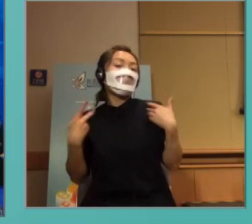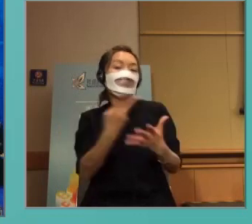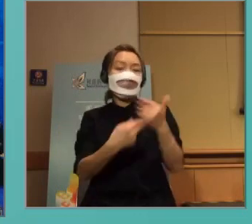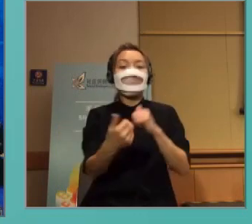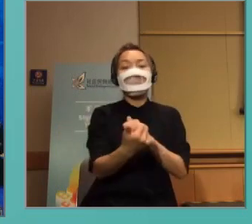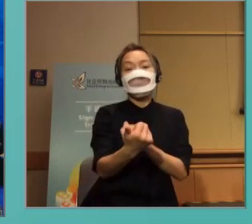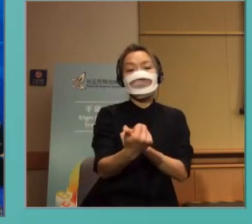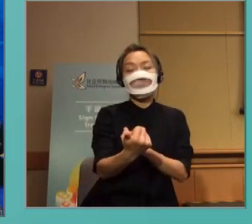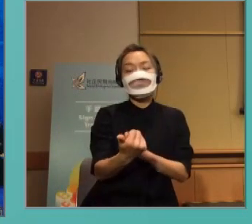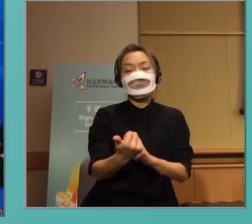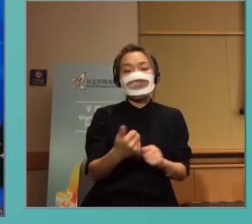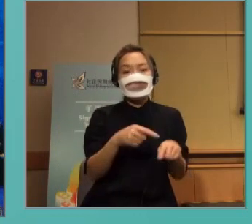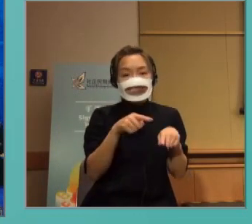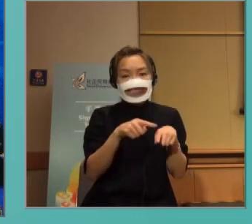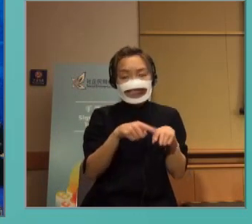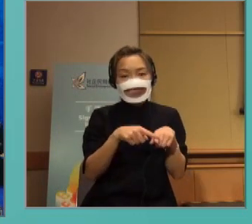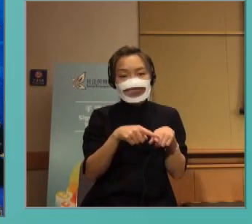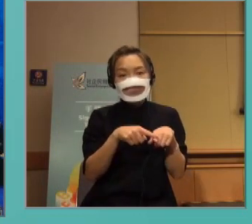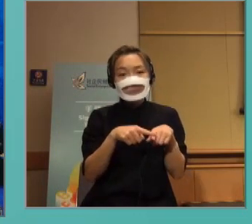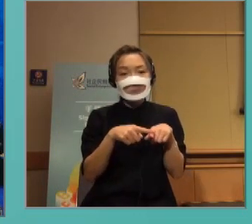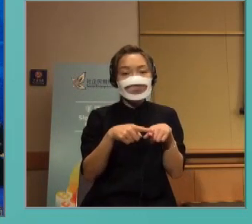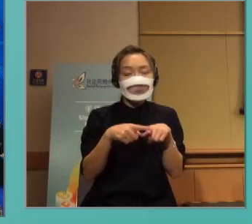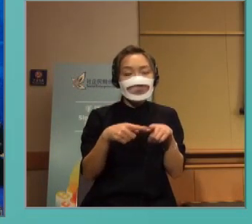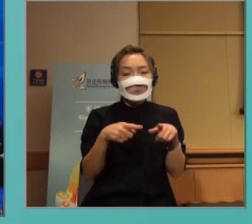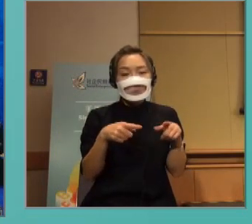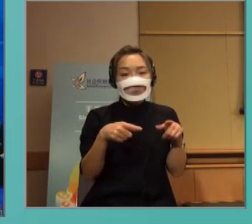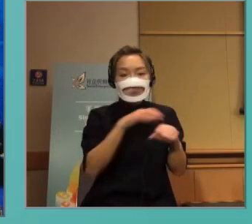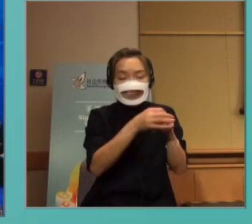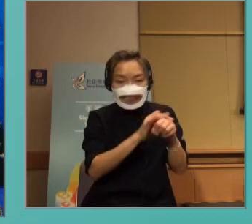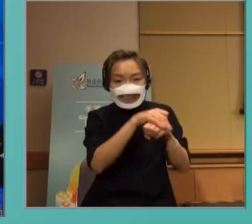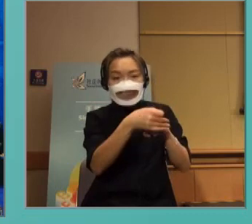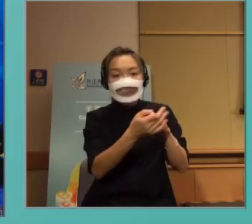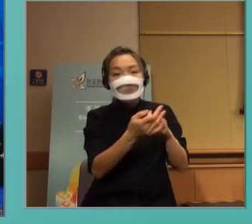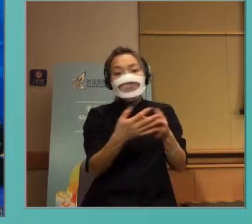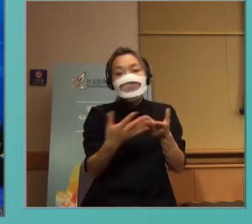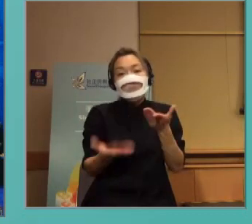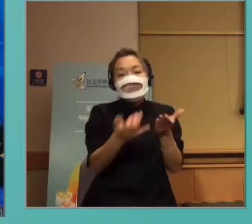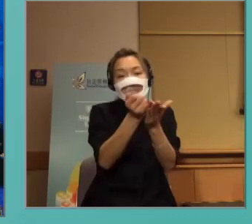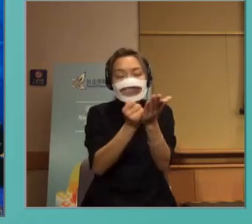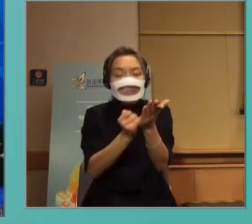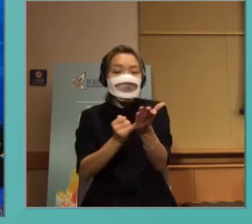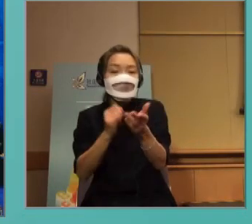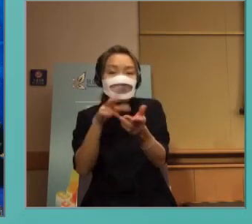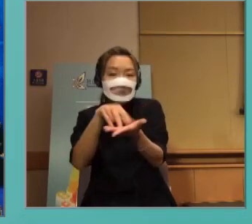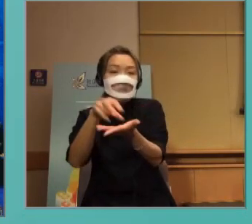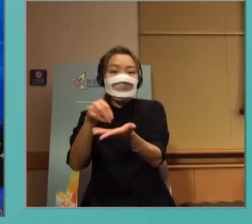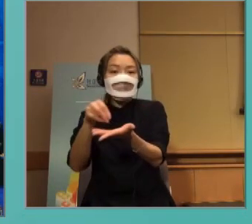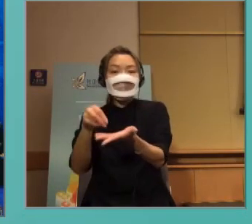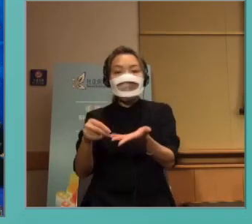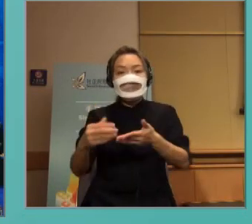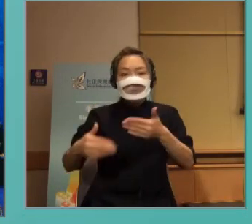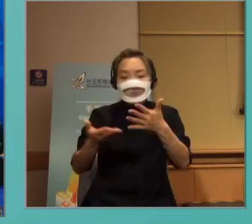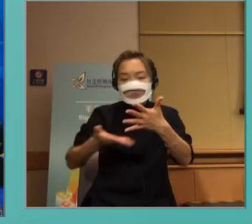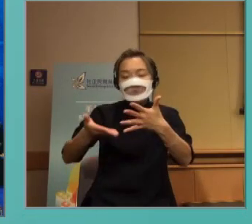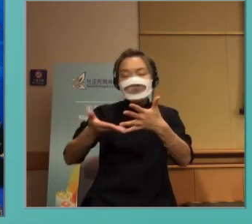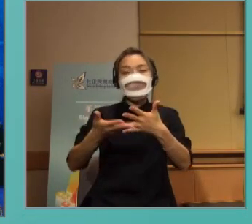very big improve in the futures as well. Thank you so much. So hope that answers your questions. Do we